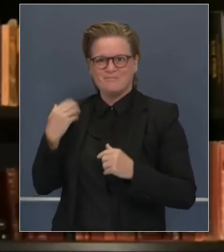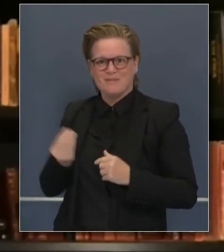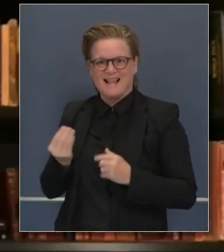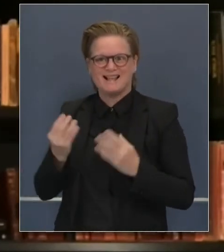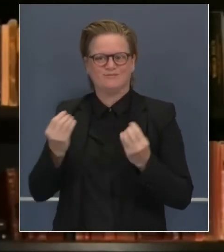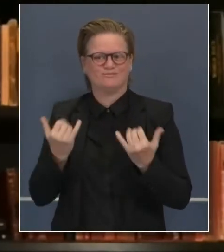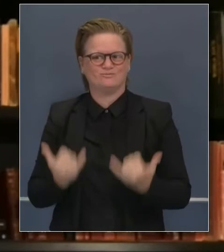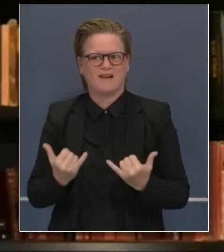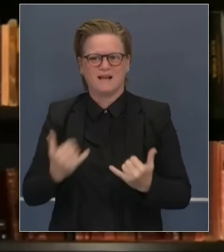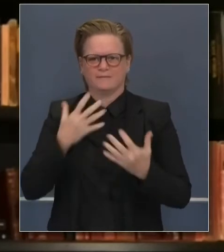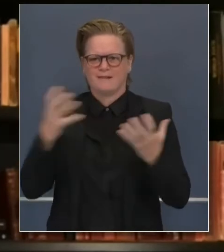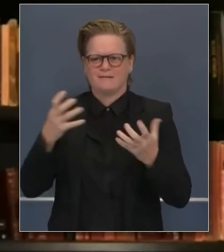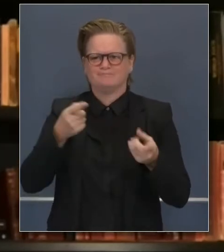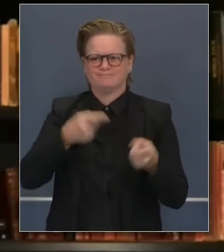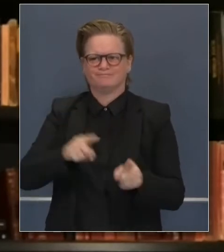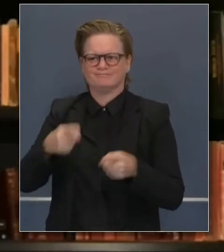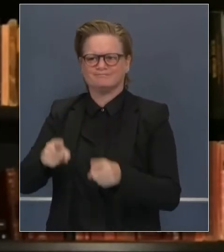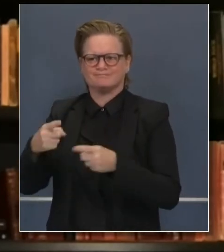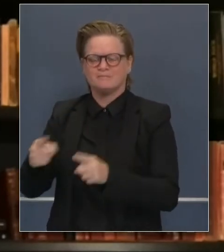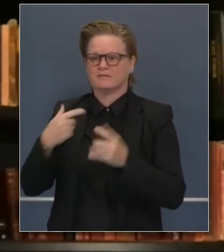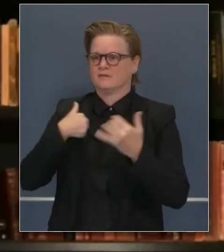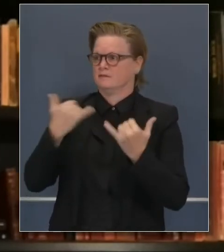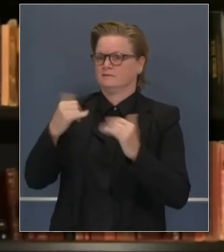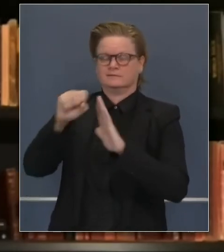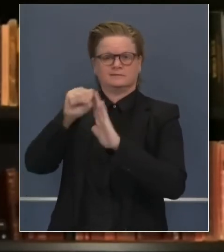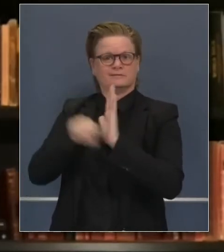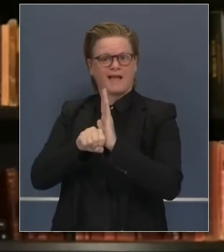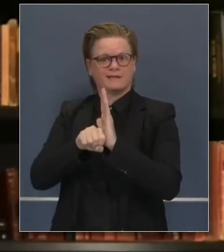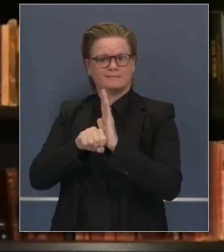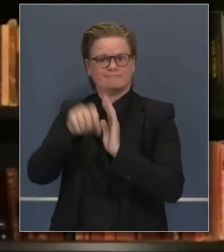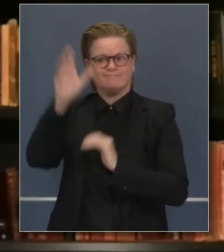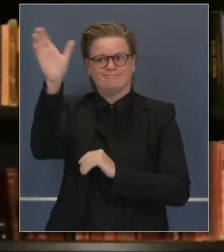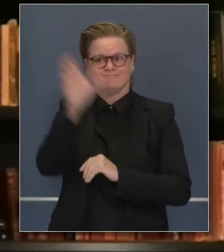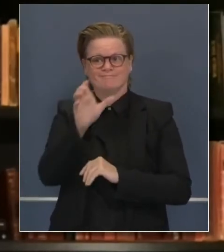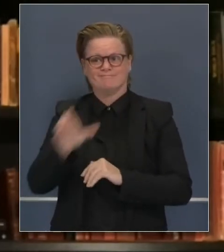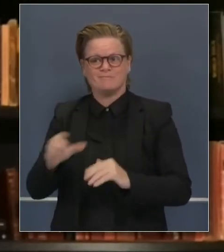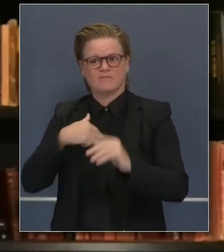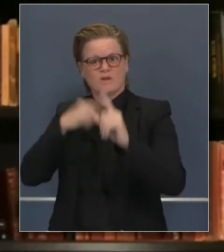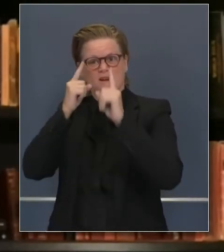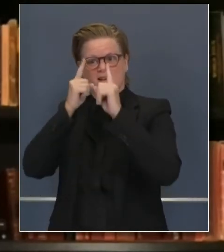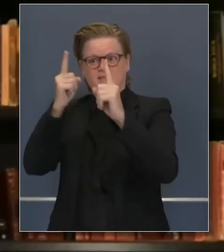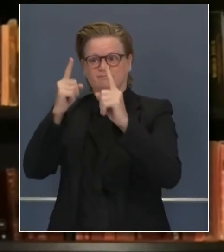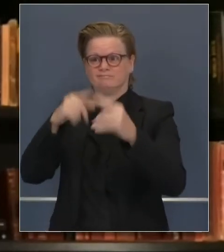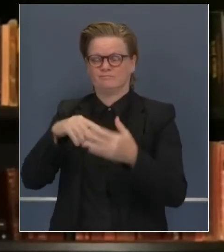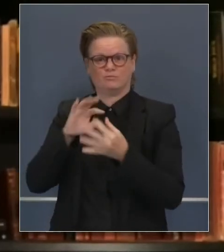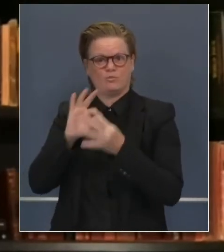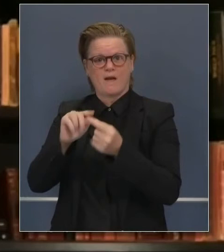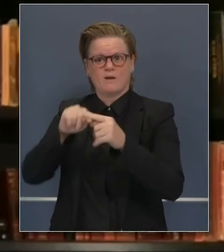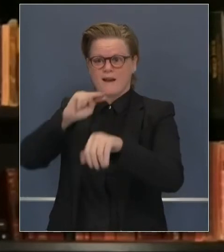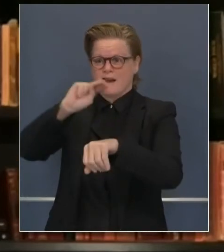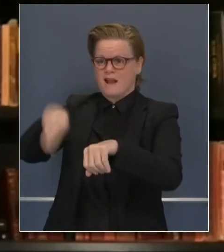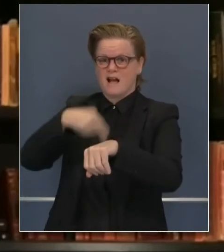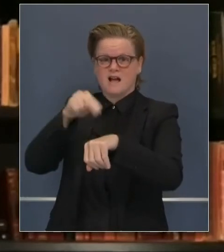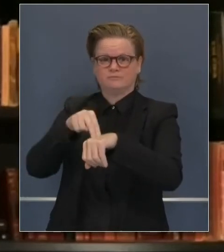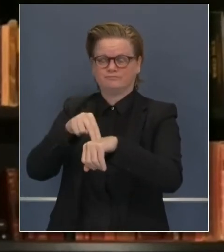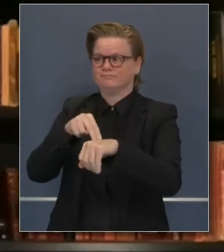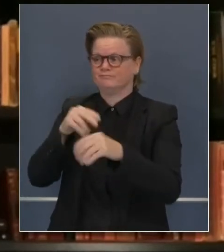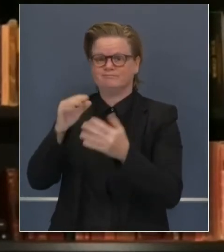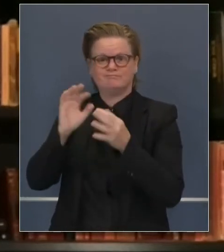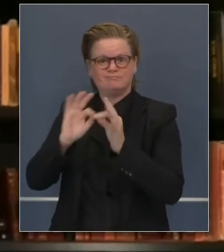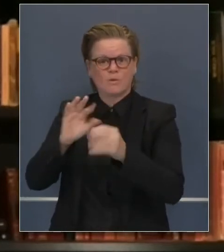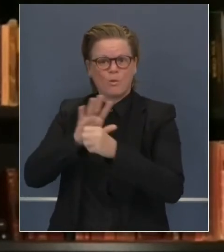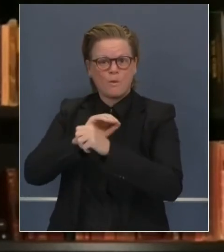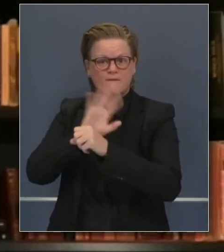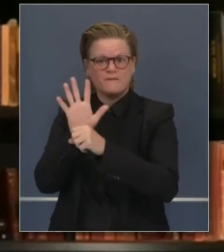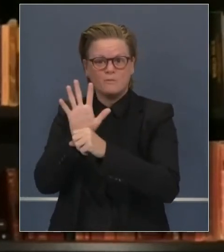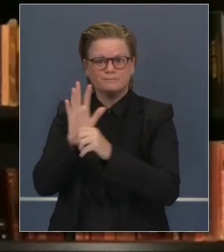more broadly, where we're going as a nation as it relates to this pandemic. We'll start, as is familiar, with case numbers